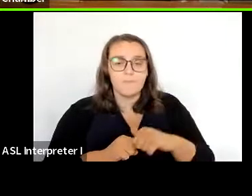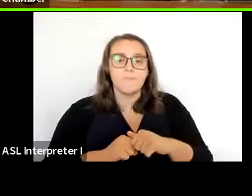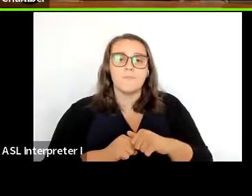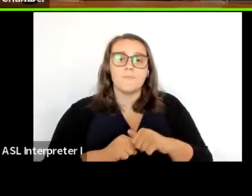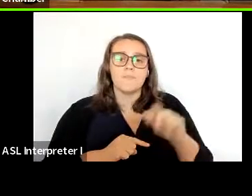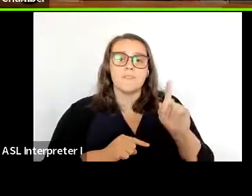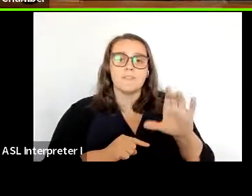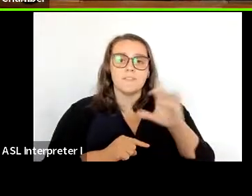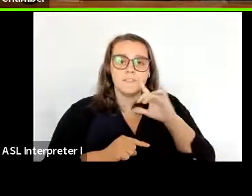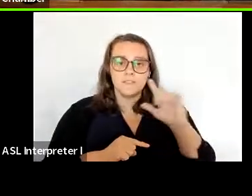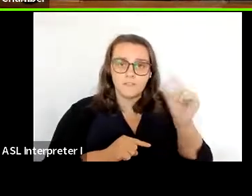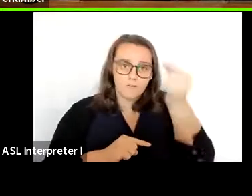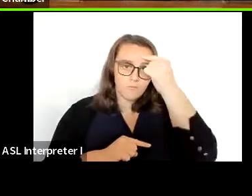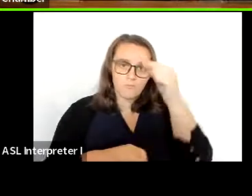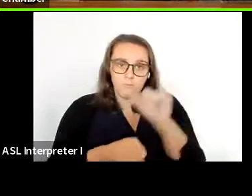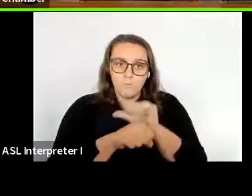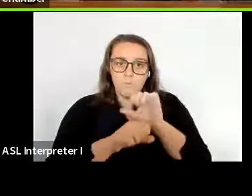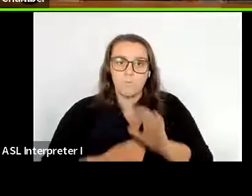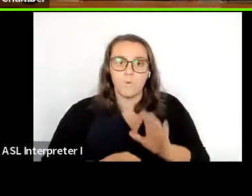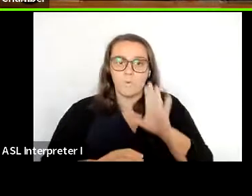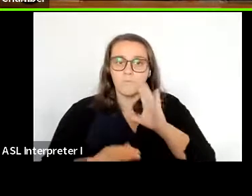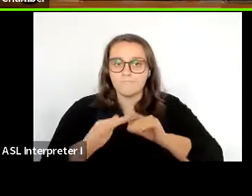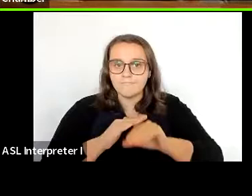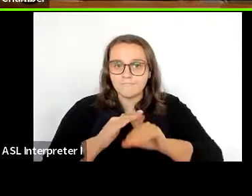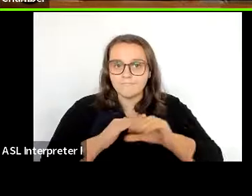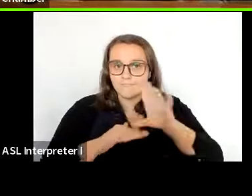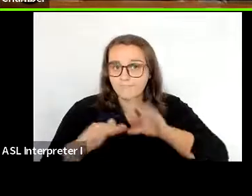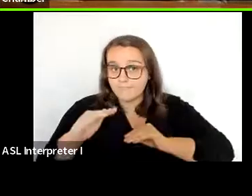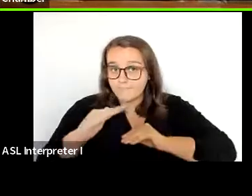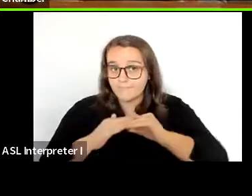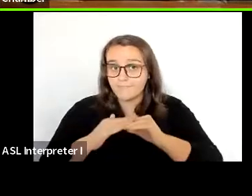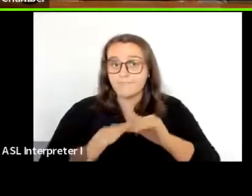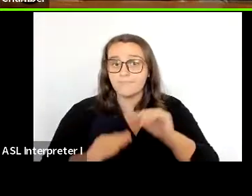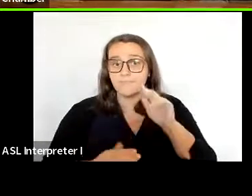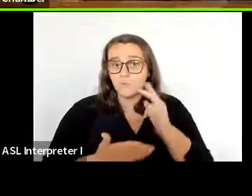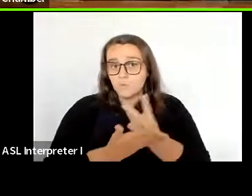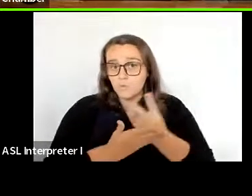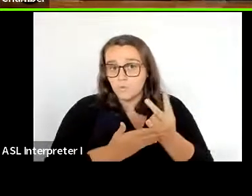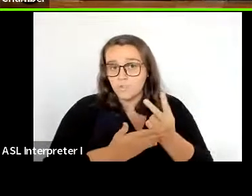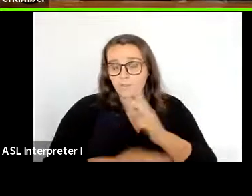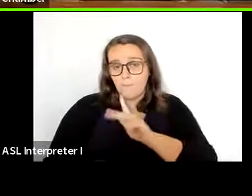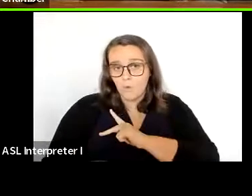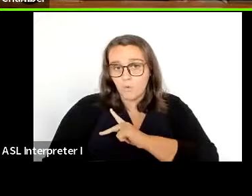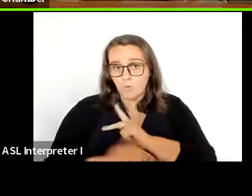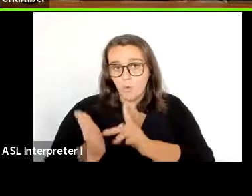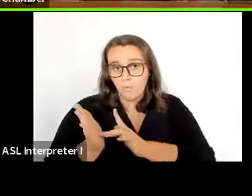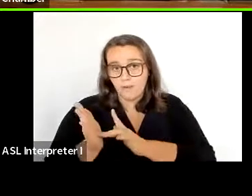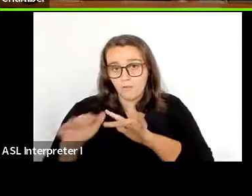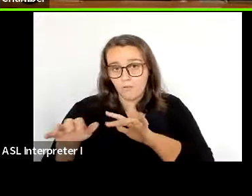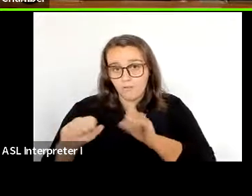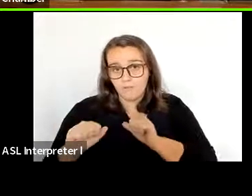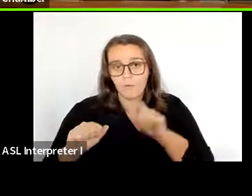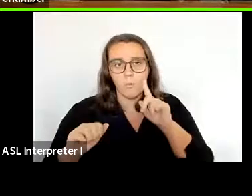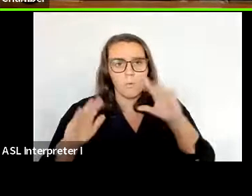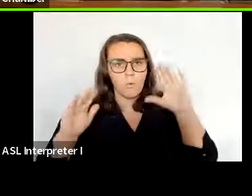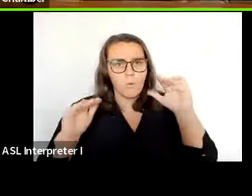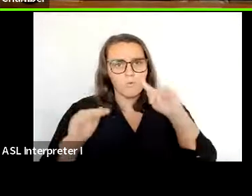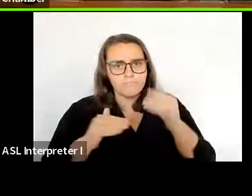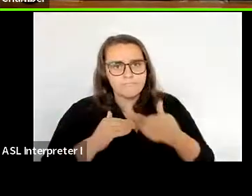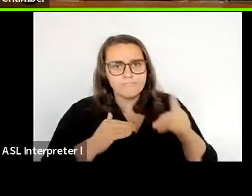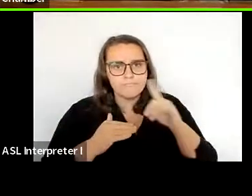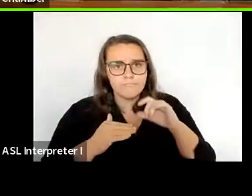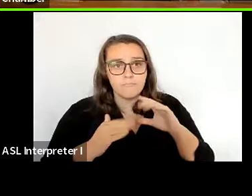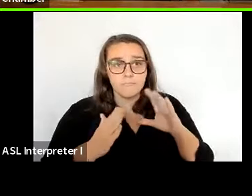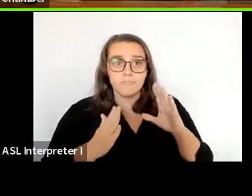have access of up to 2 weeks of personal medical leave, I hope that the rest of the bill can be funded in next